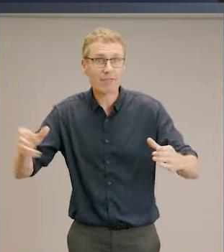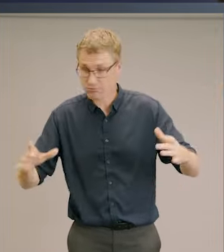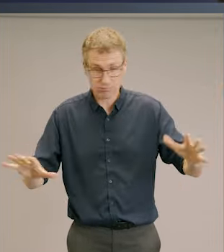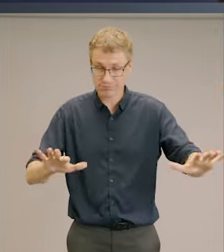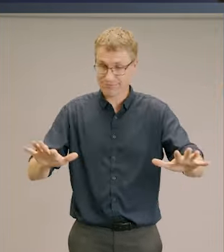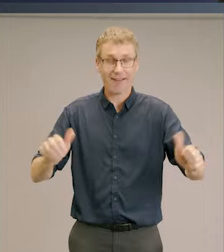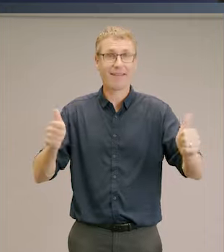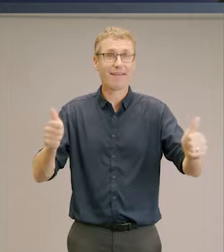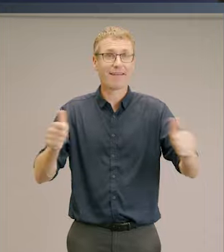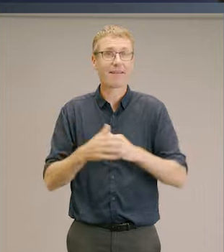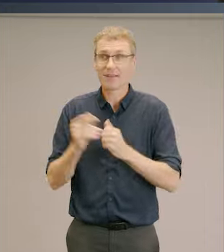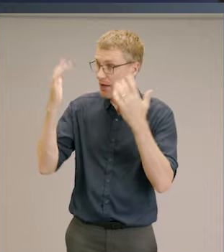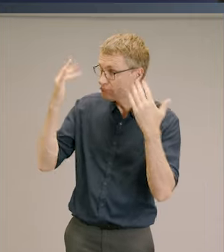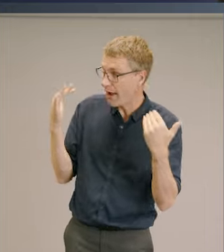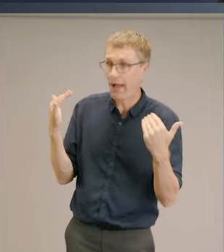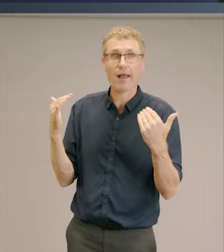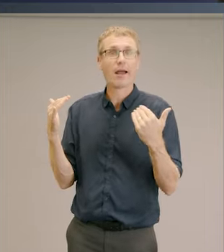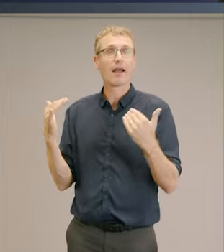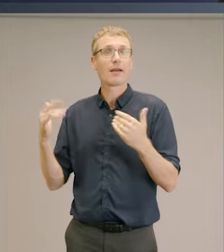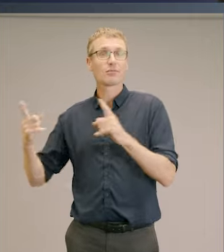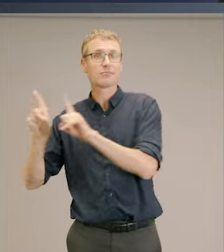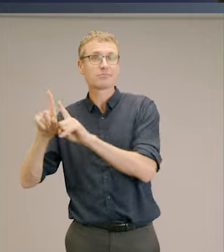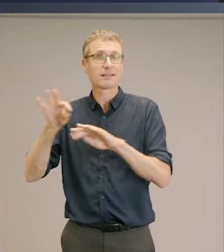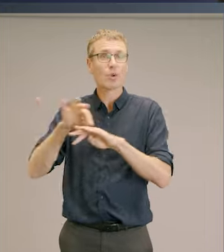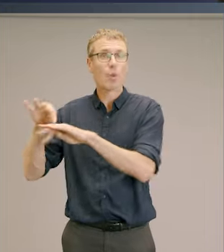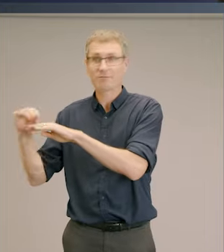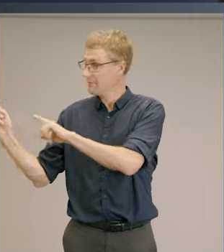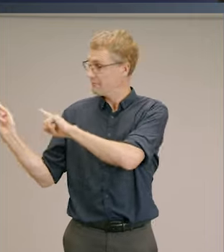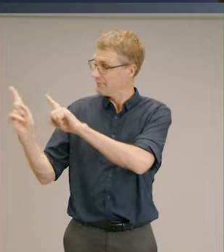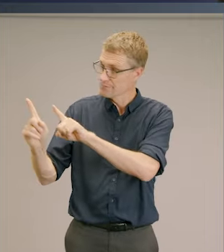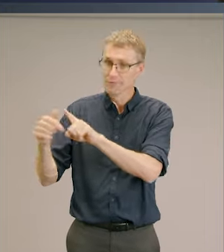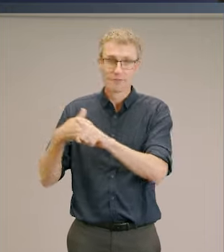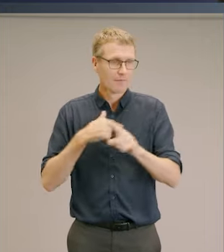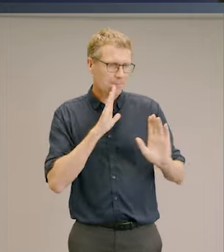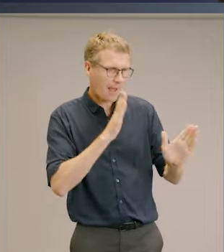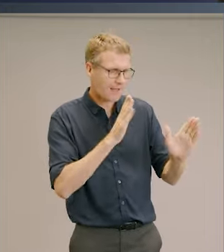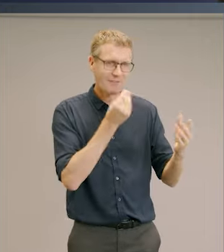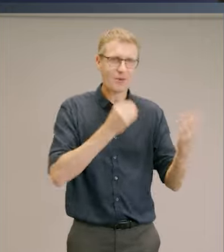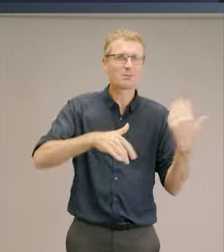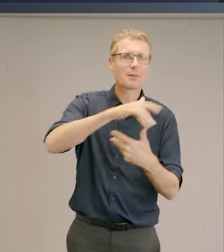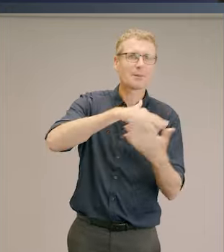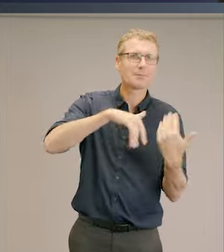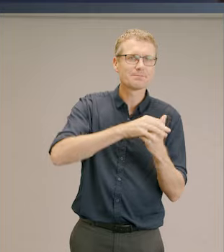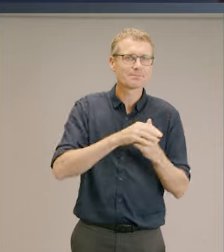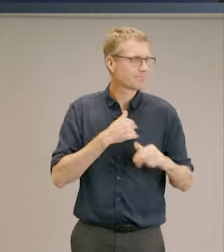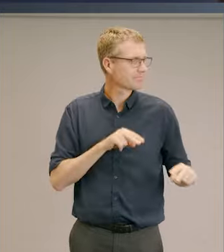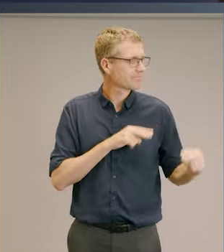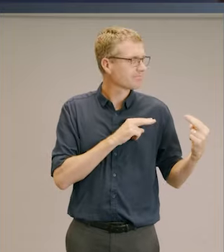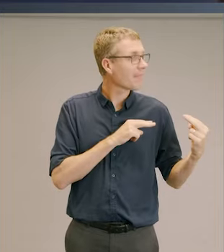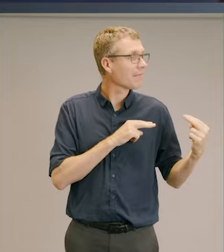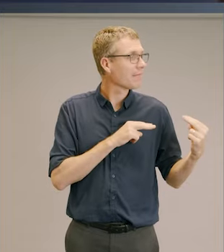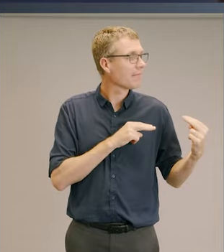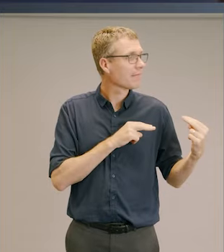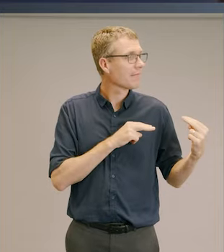the drinks you could imagine. And so we were just standing there. The bride and groom arrived. We were all standing having these incredible, this incredible